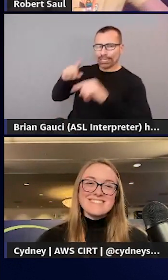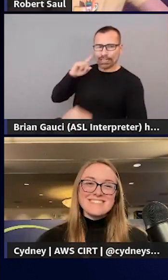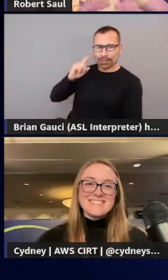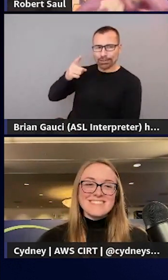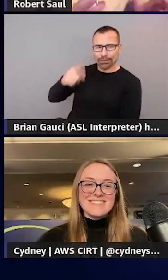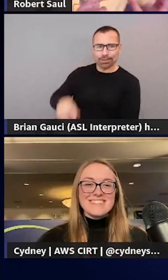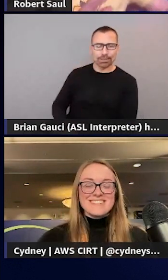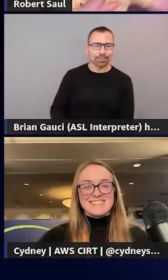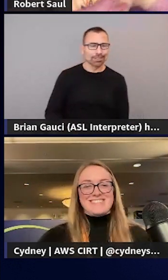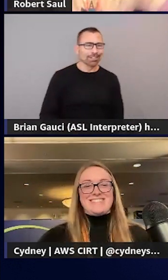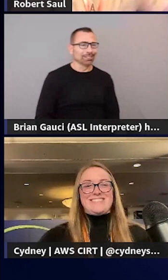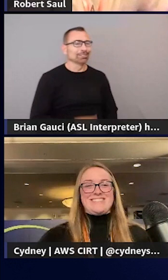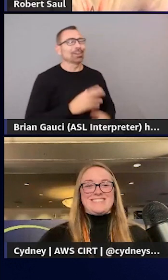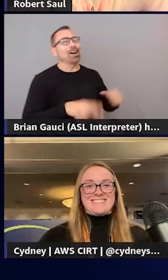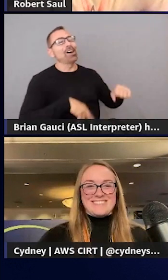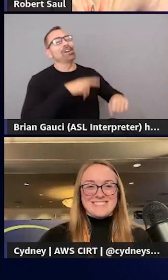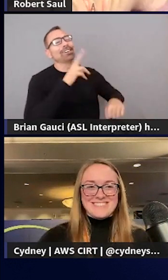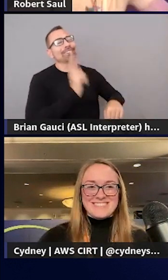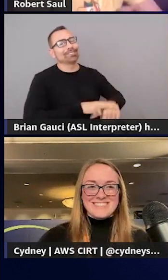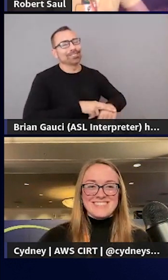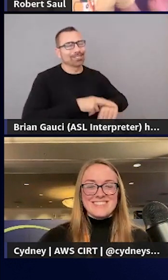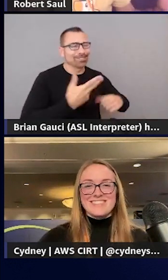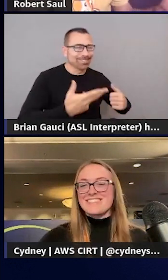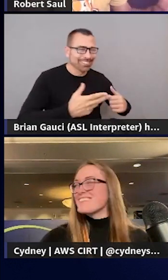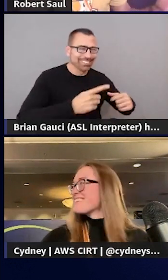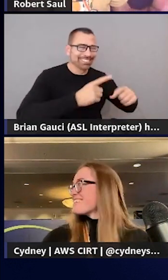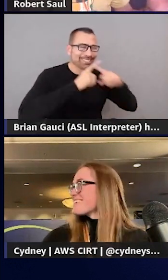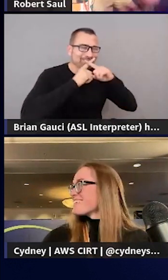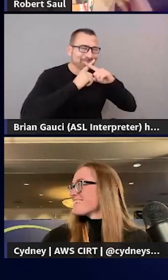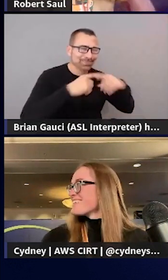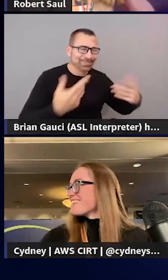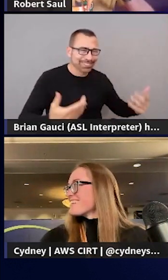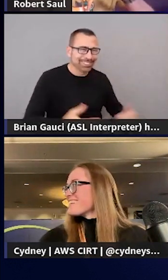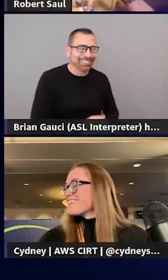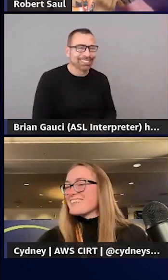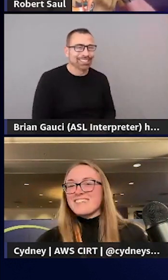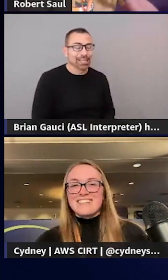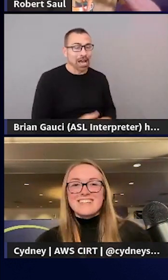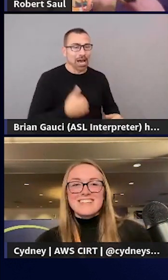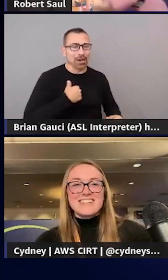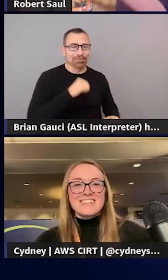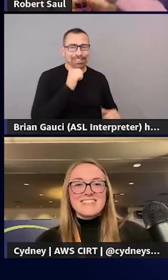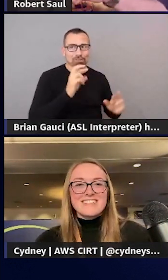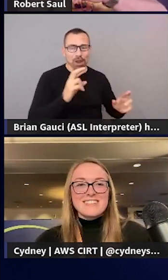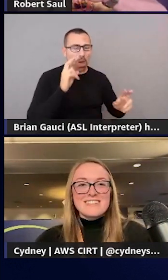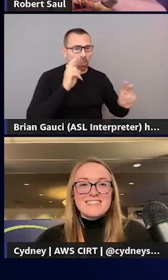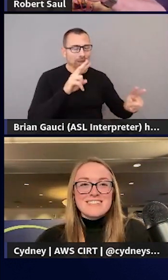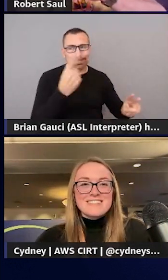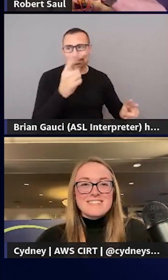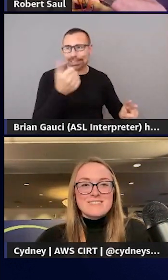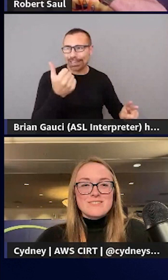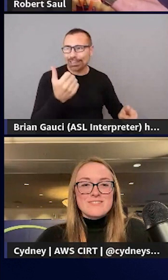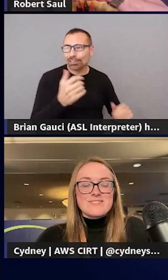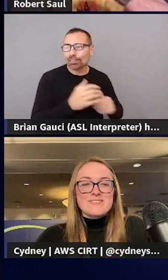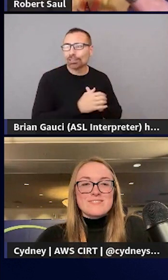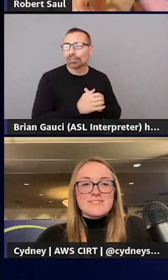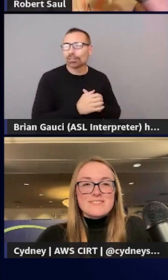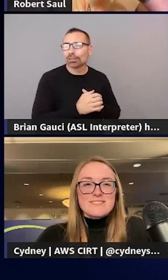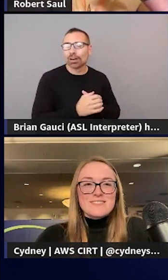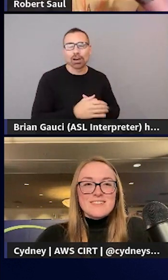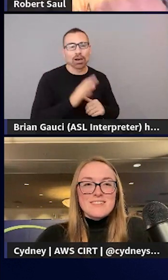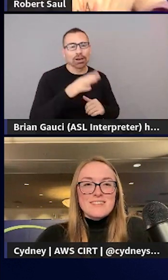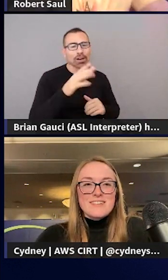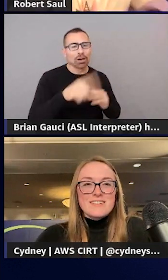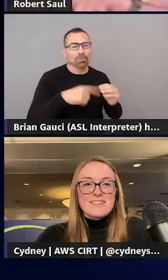Of course I am. You got me unawares. I was actually looking at something else about the next tool we're going to talk